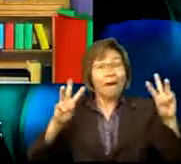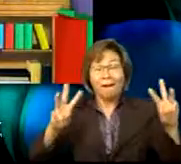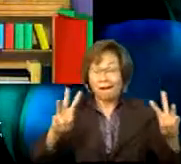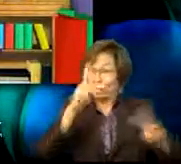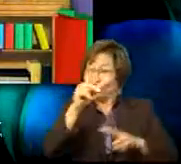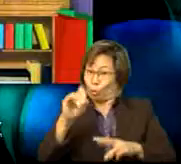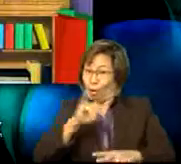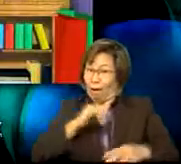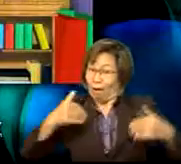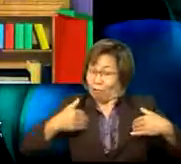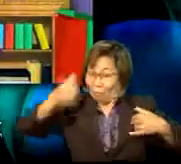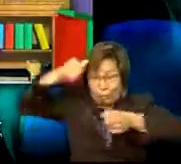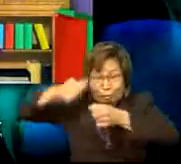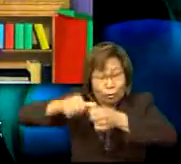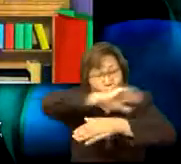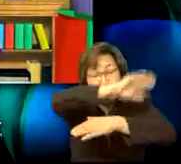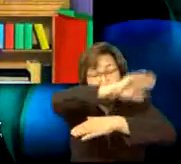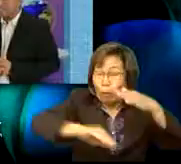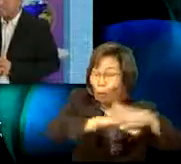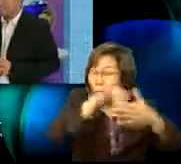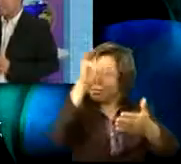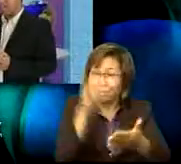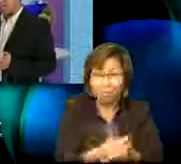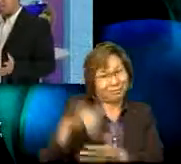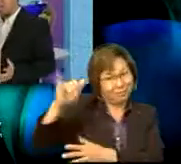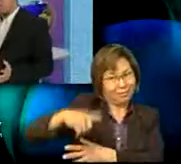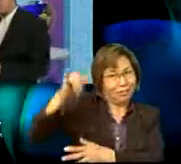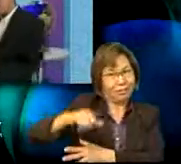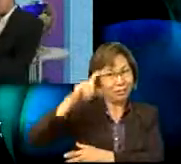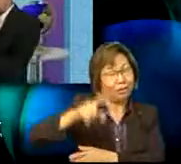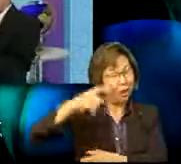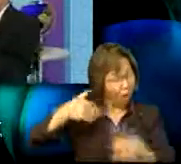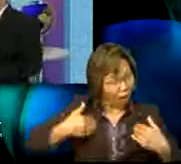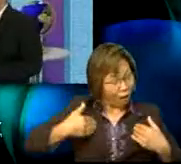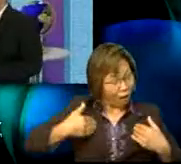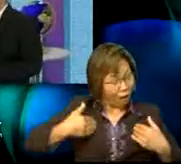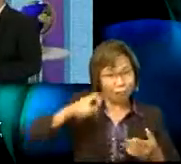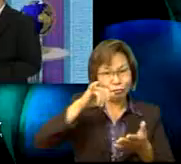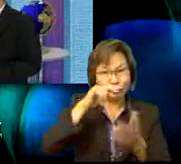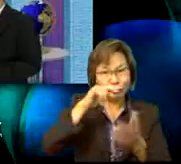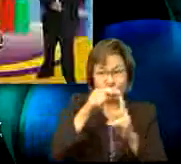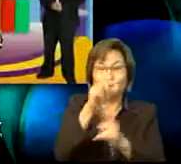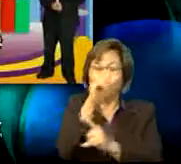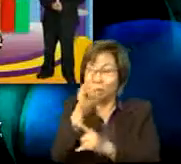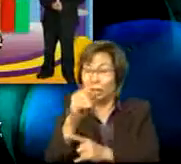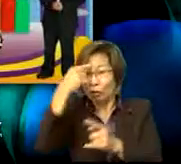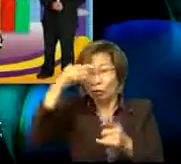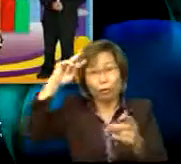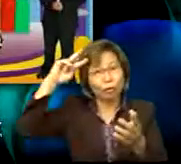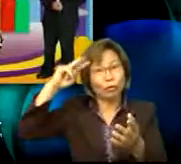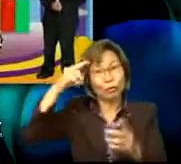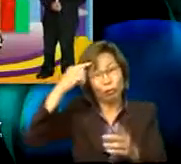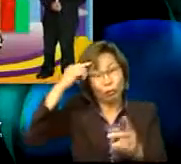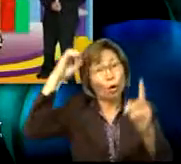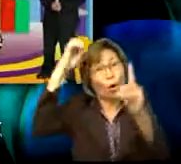Wow! Do I have to remember all that? Yes, I'm afraid you have to, City. For the purpose